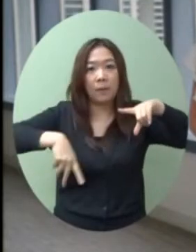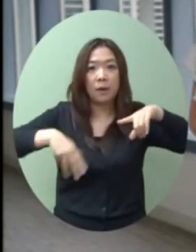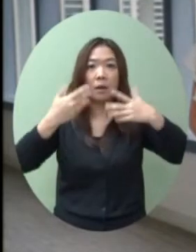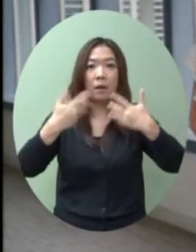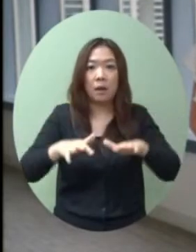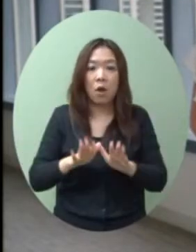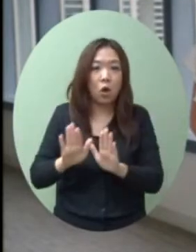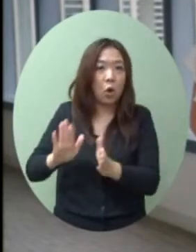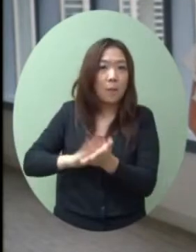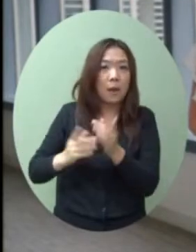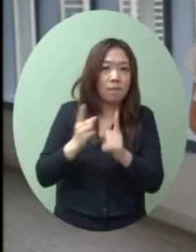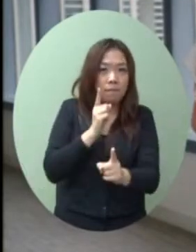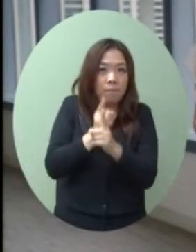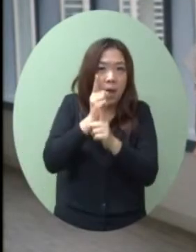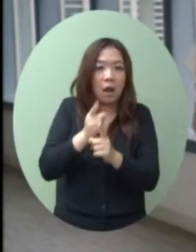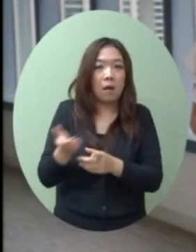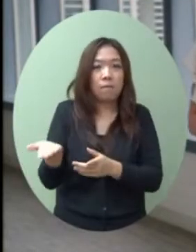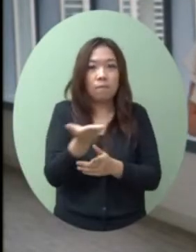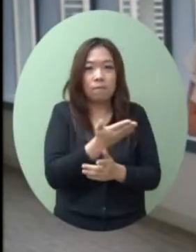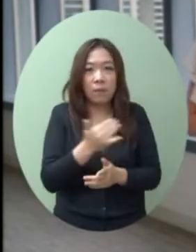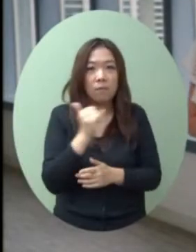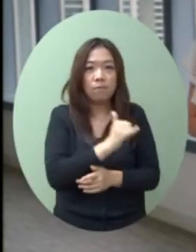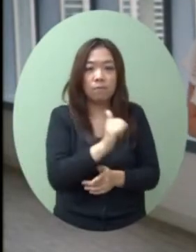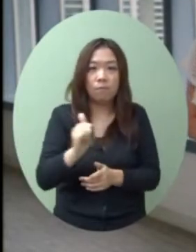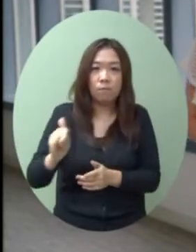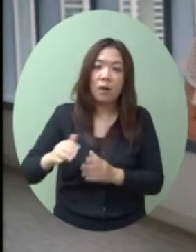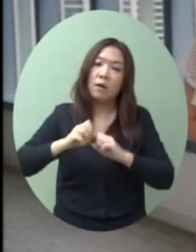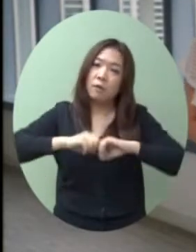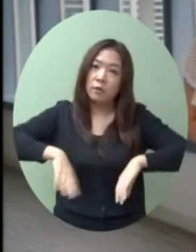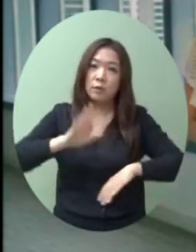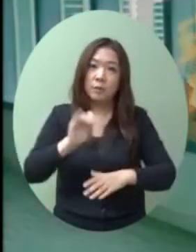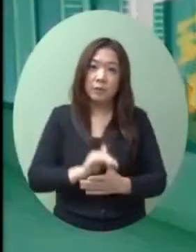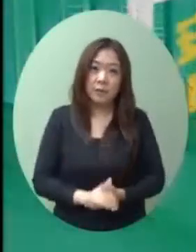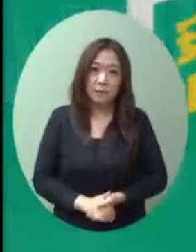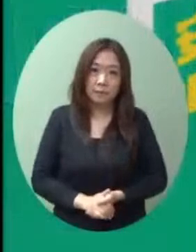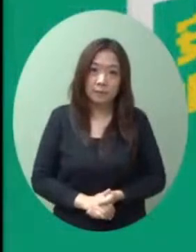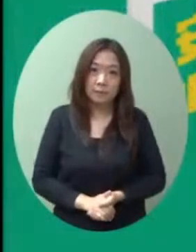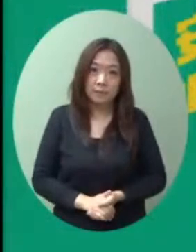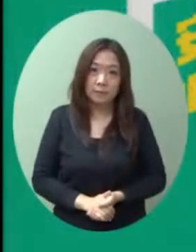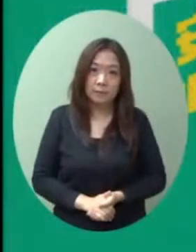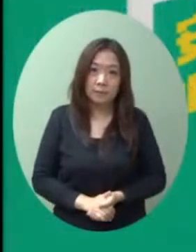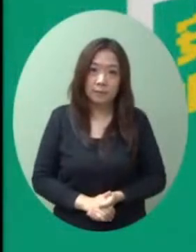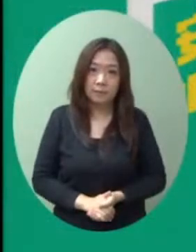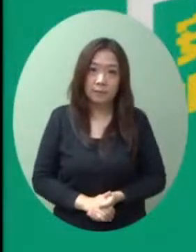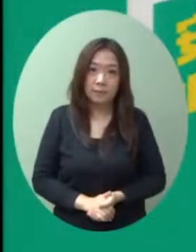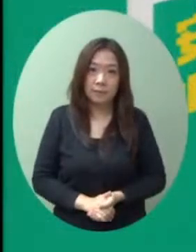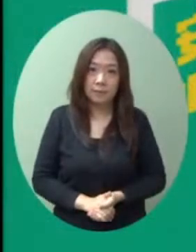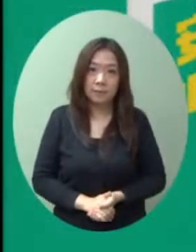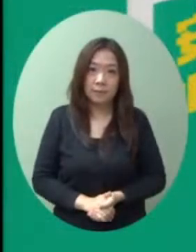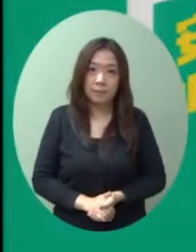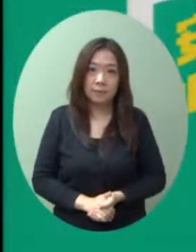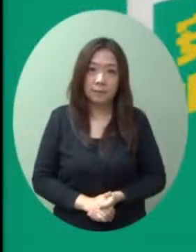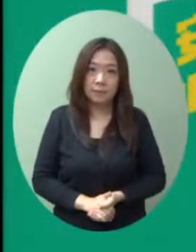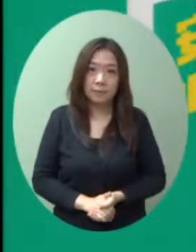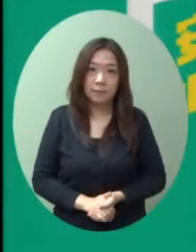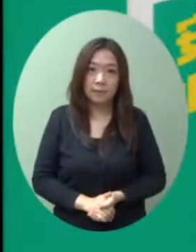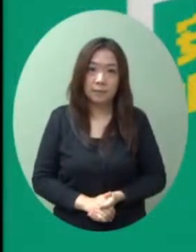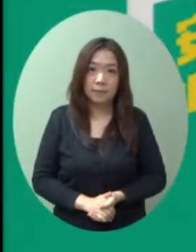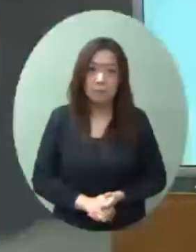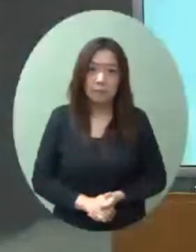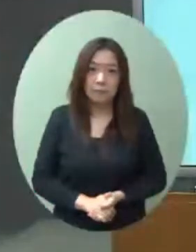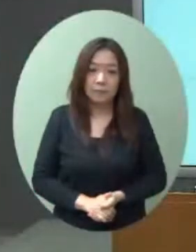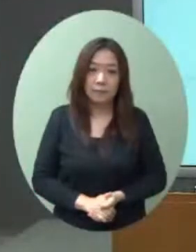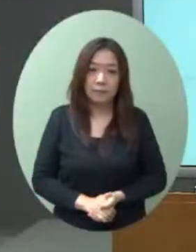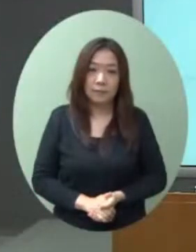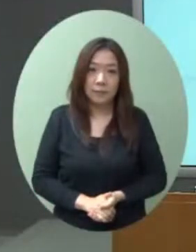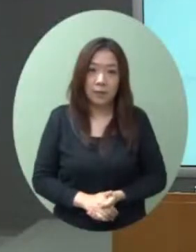being affected. With the strengthened function of the Leap Home Safe app, we can fight the epidemic more precisely and assure the